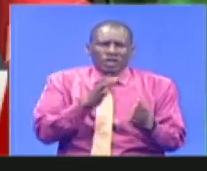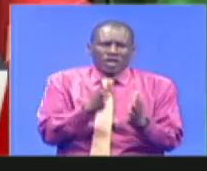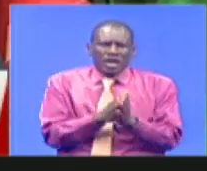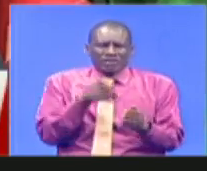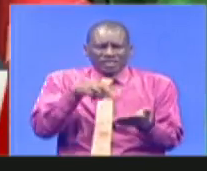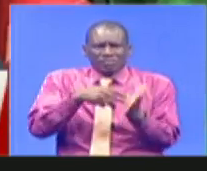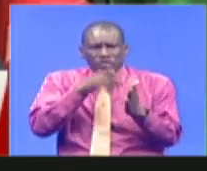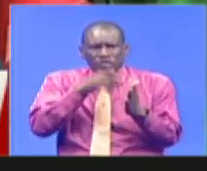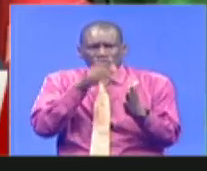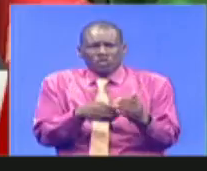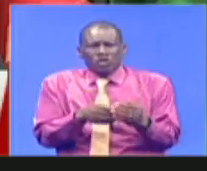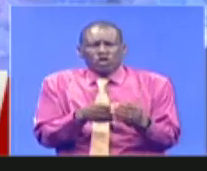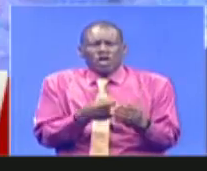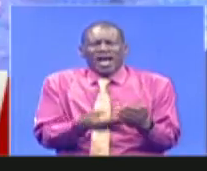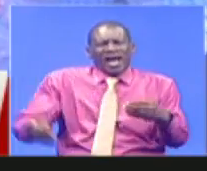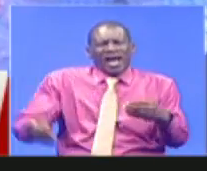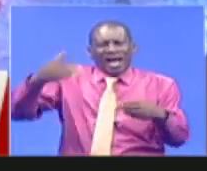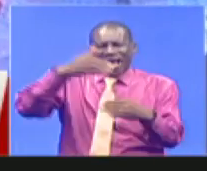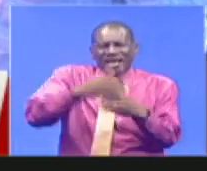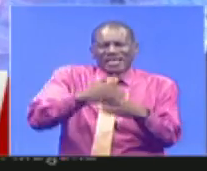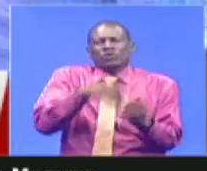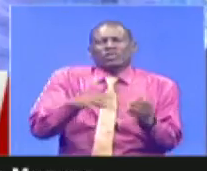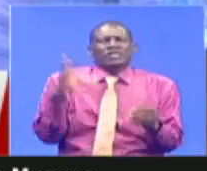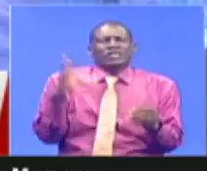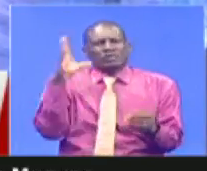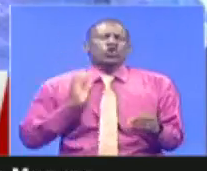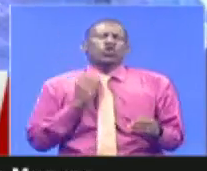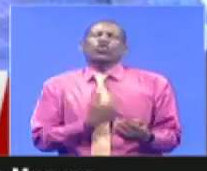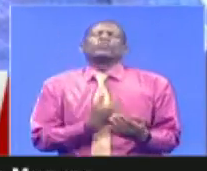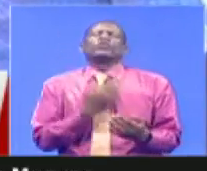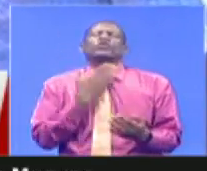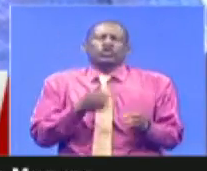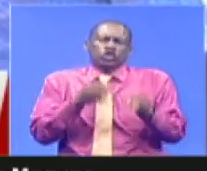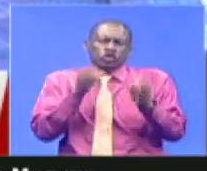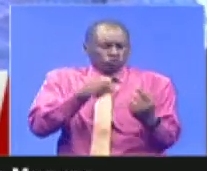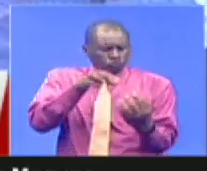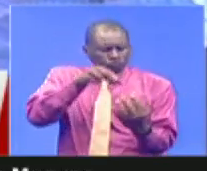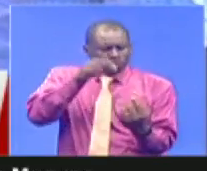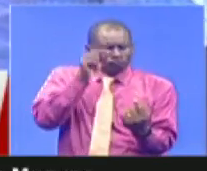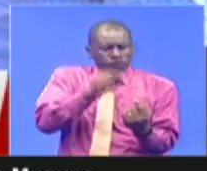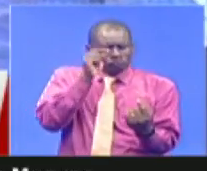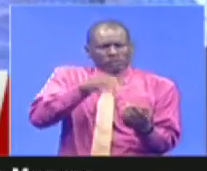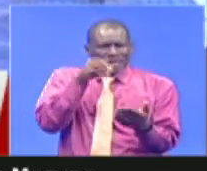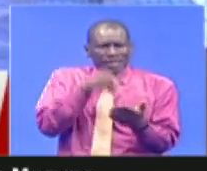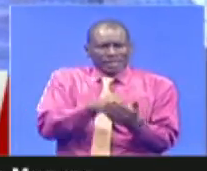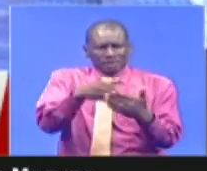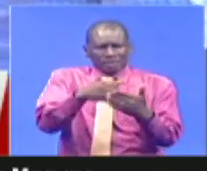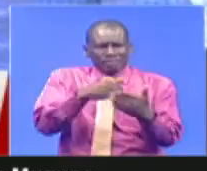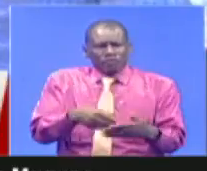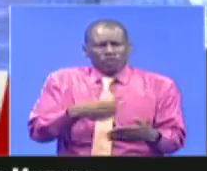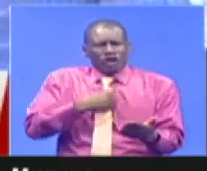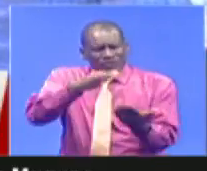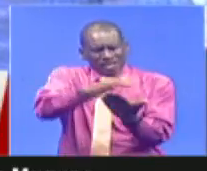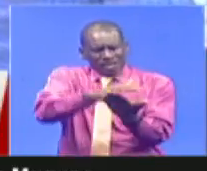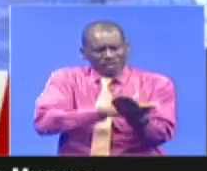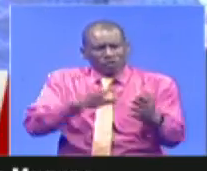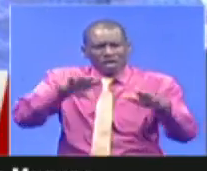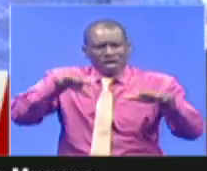means fortifying. The committee now wants fresh samples taken for retesting before tabling a report concerning